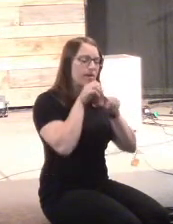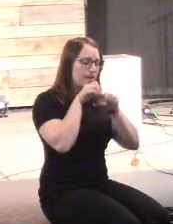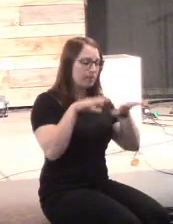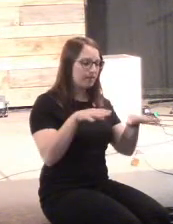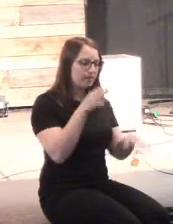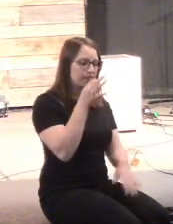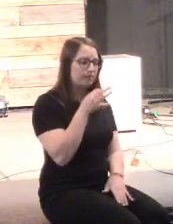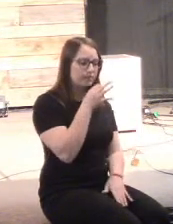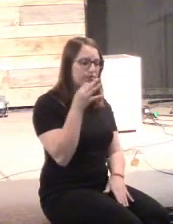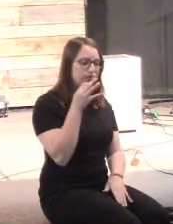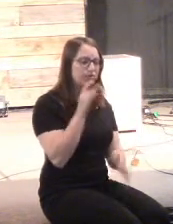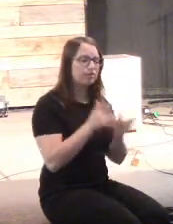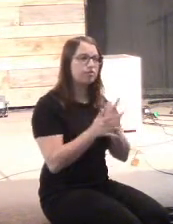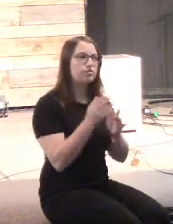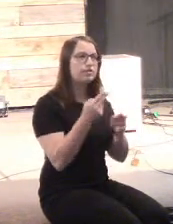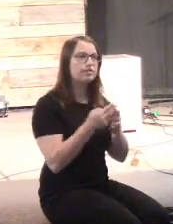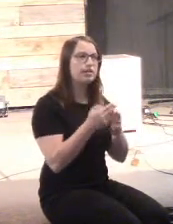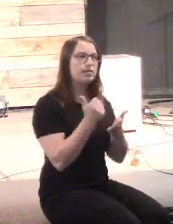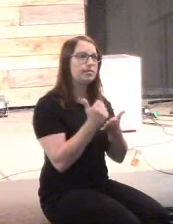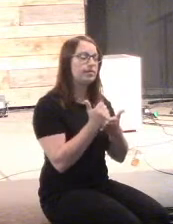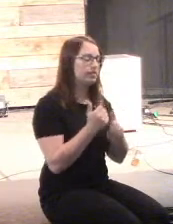and in Jesus' name, amen.